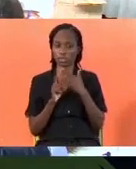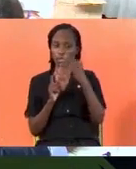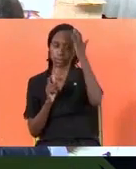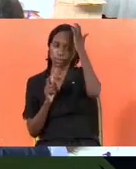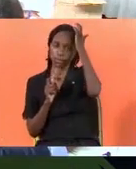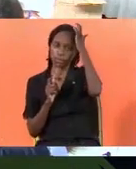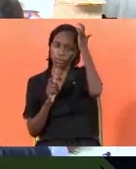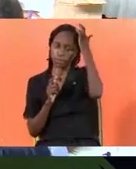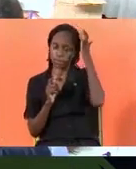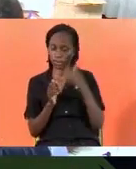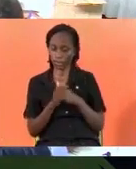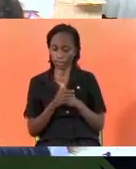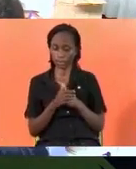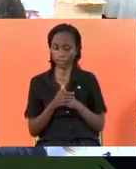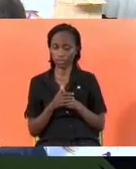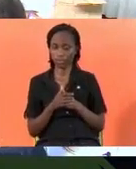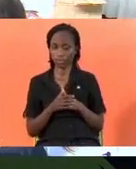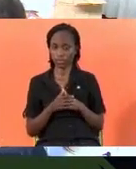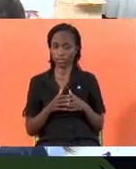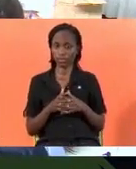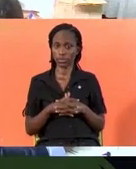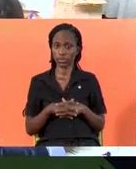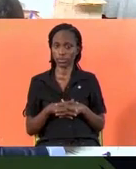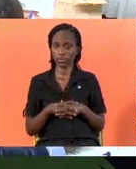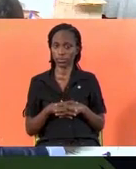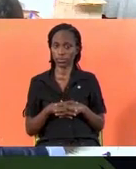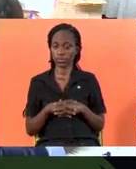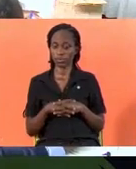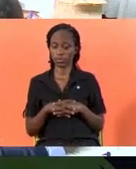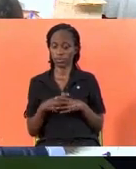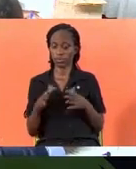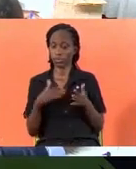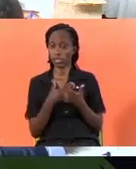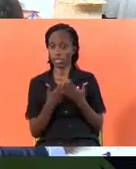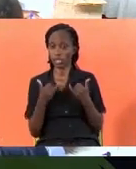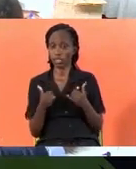The Angolan debt is unsustainable. And up to this very moment,